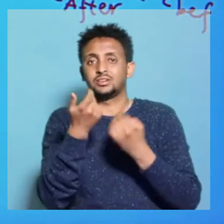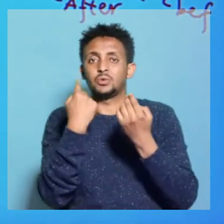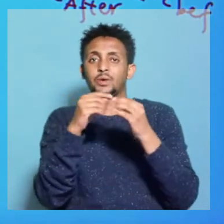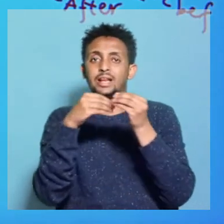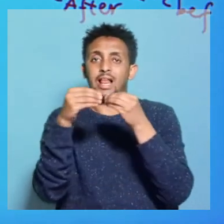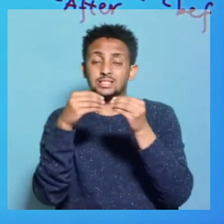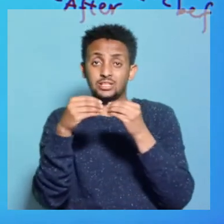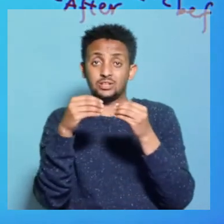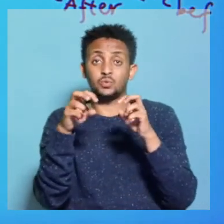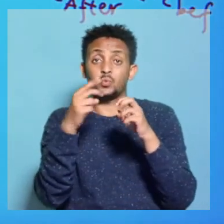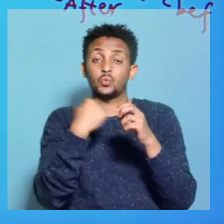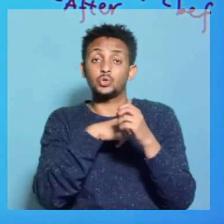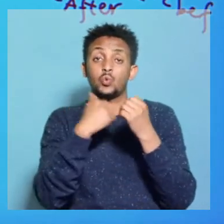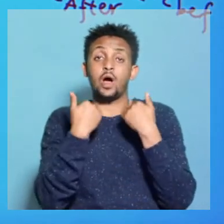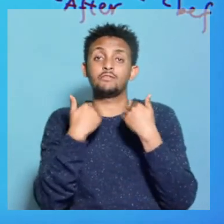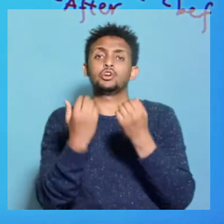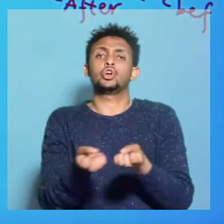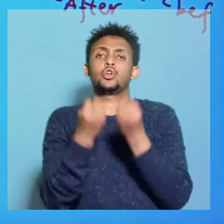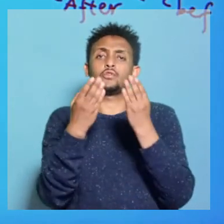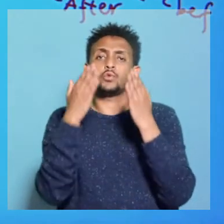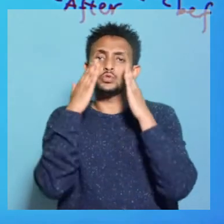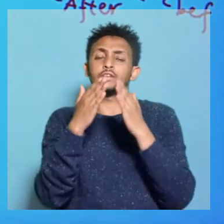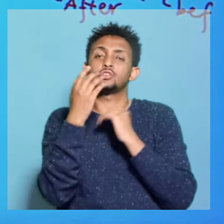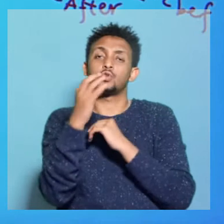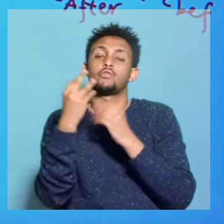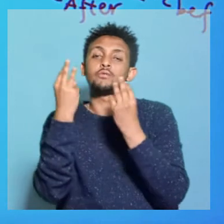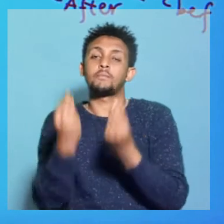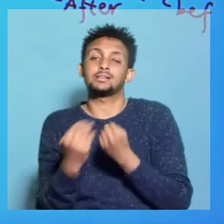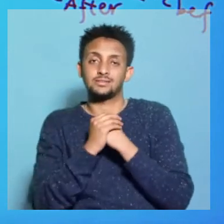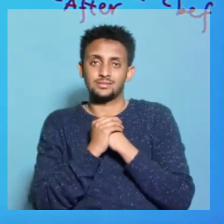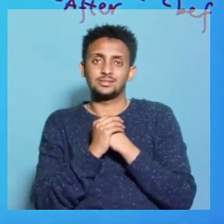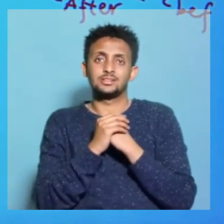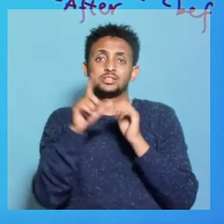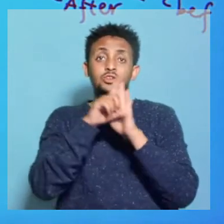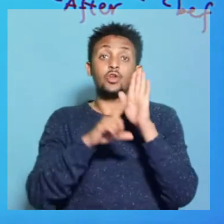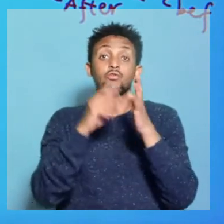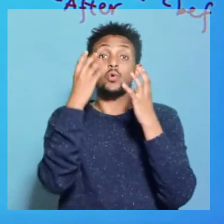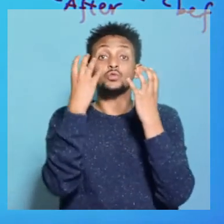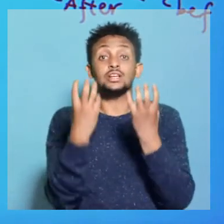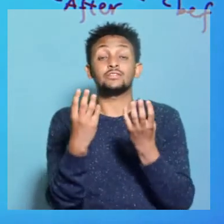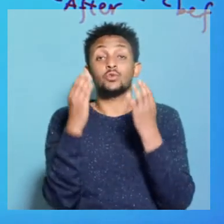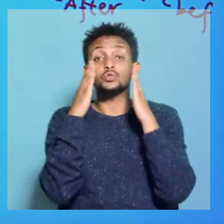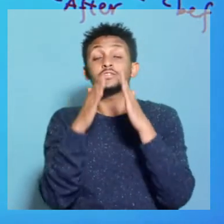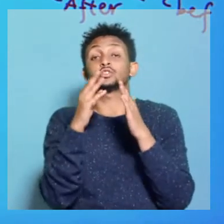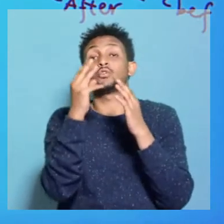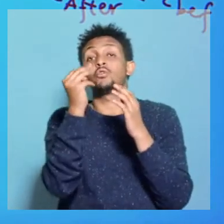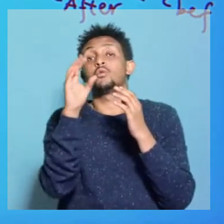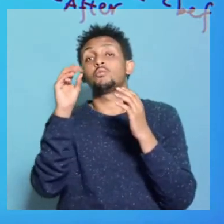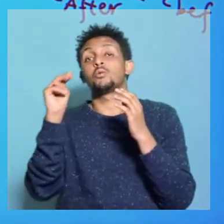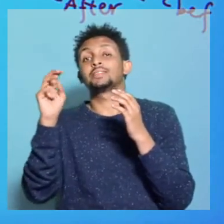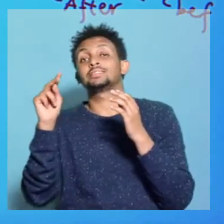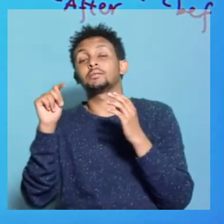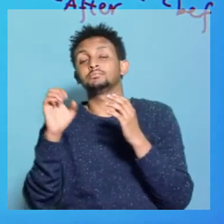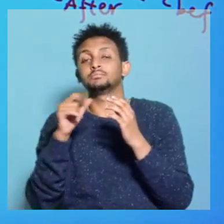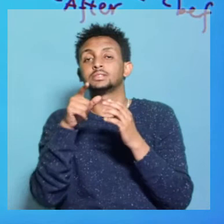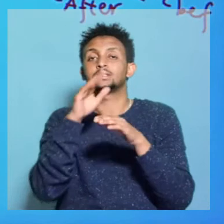inelastic collision, we do have a law of conservation of mass. And the law of conservation of momentum